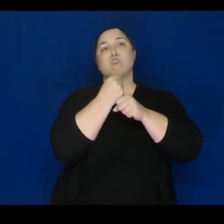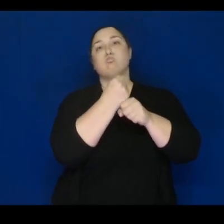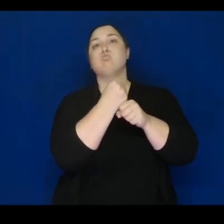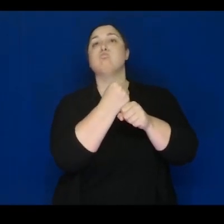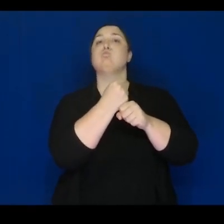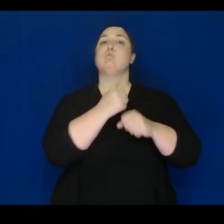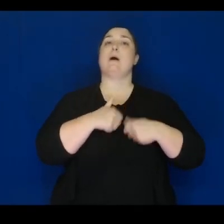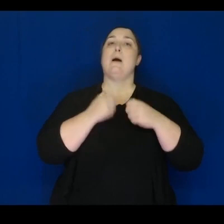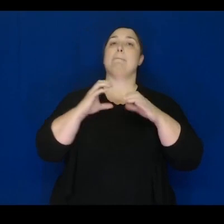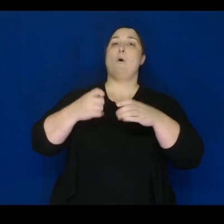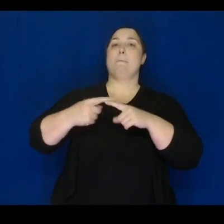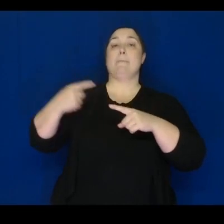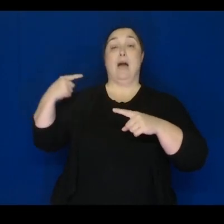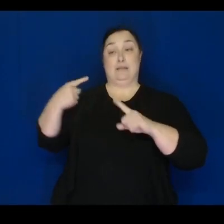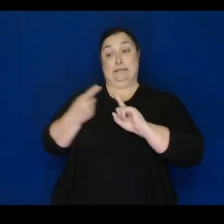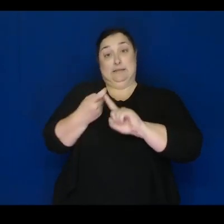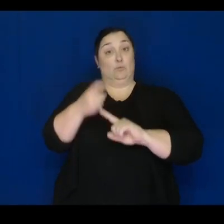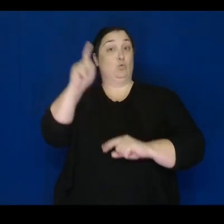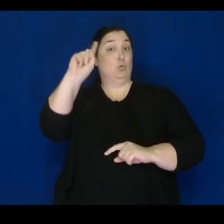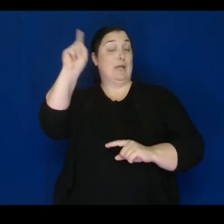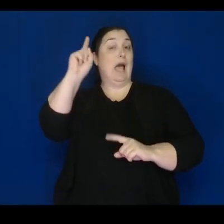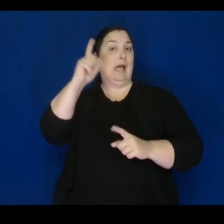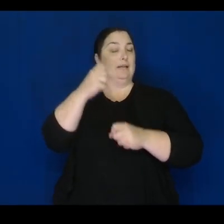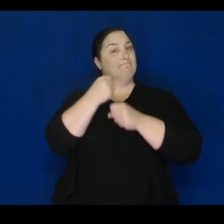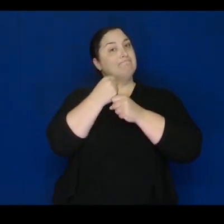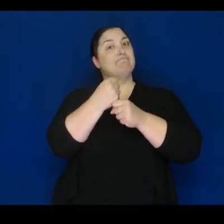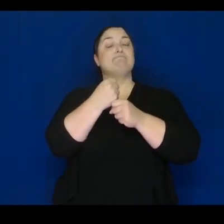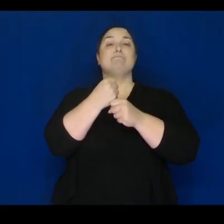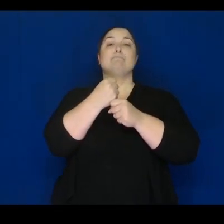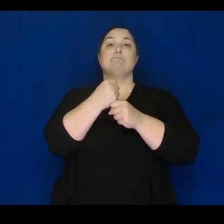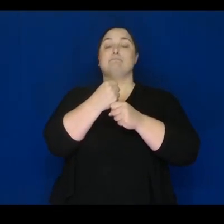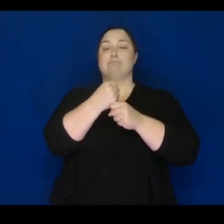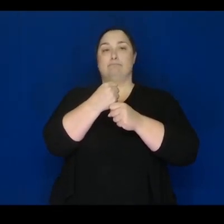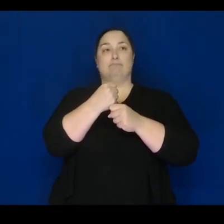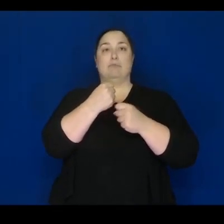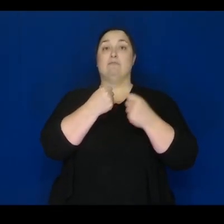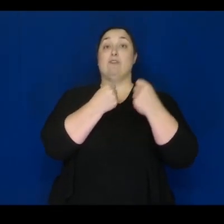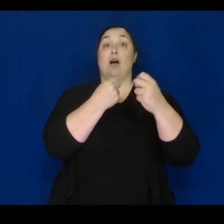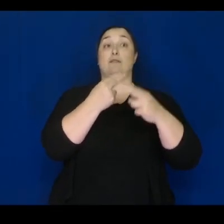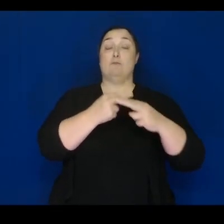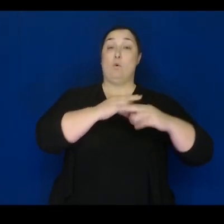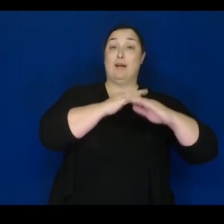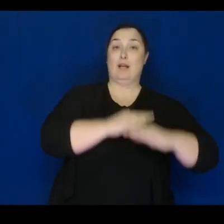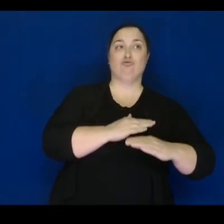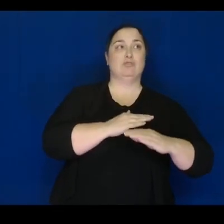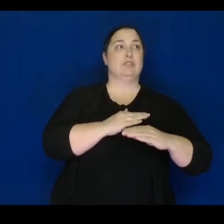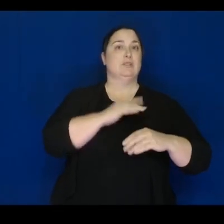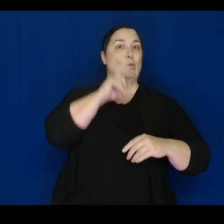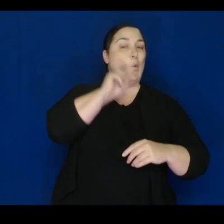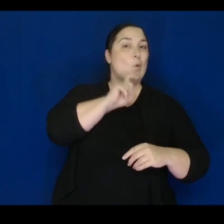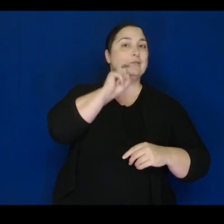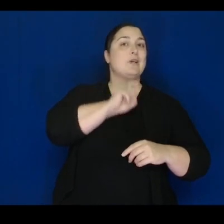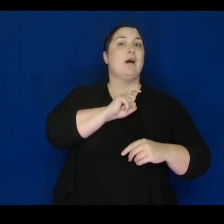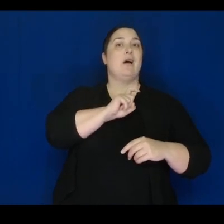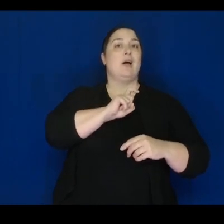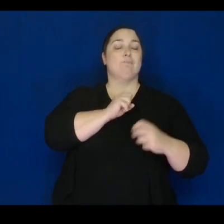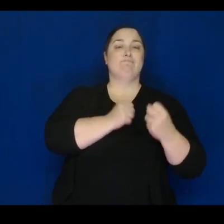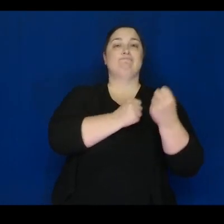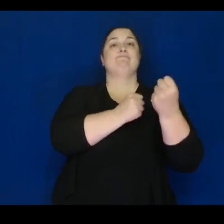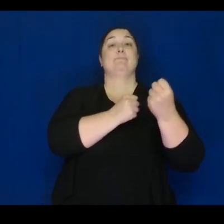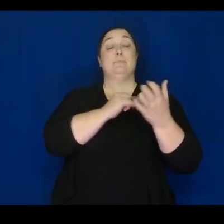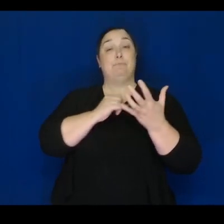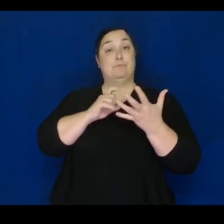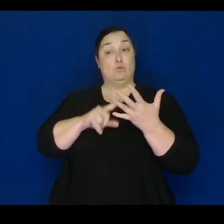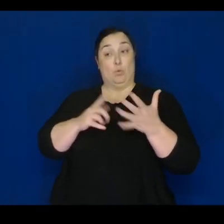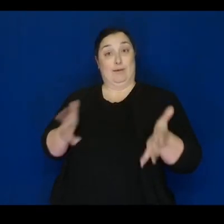in the past and doing today, to whether it's fighting for country or water or things like that. And so we encourage